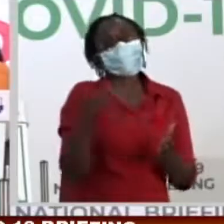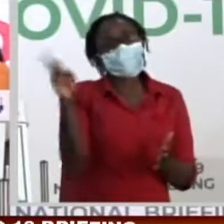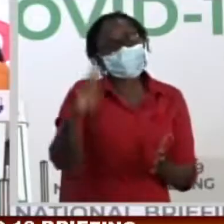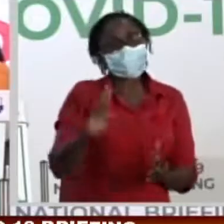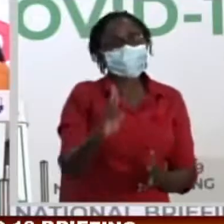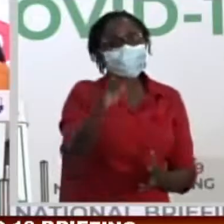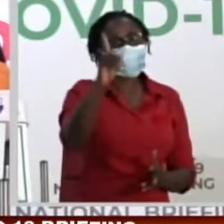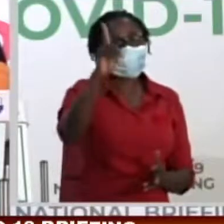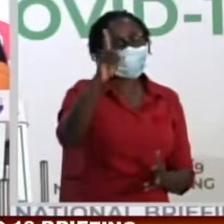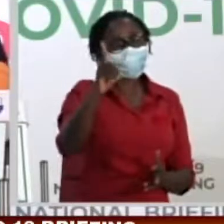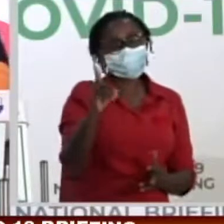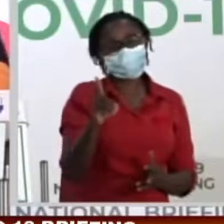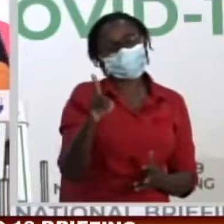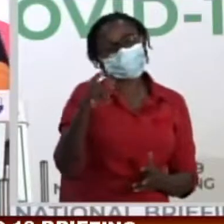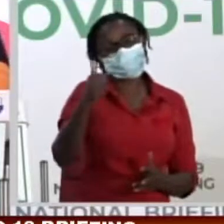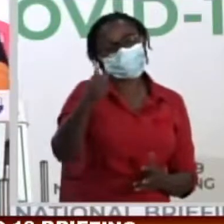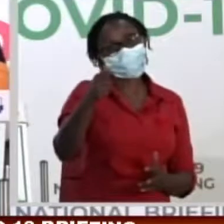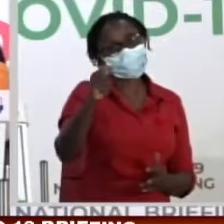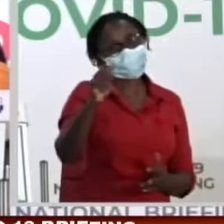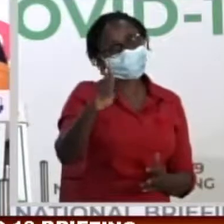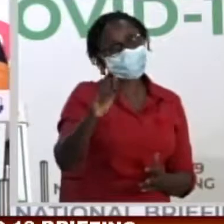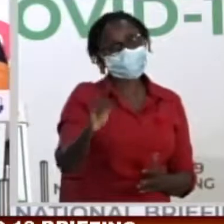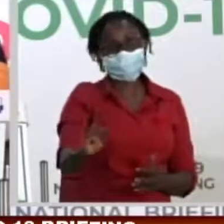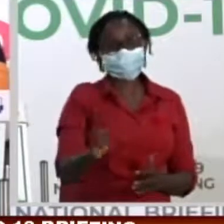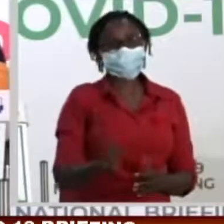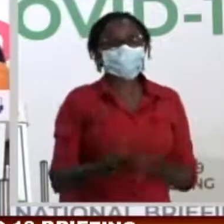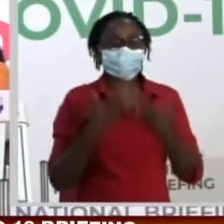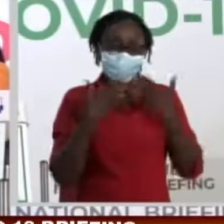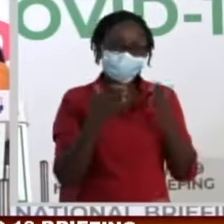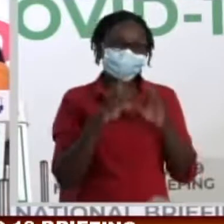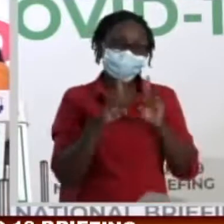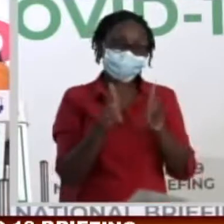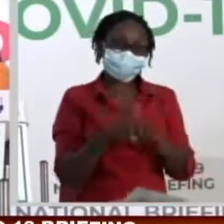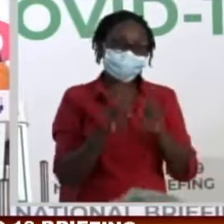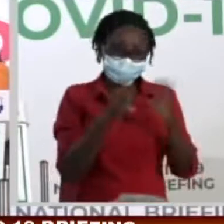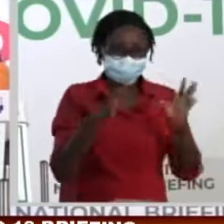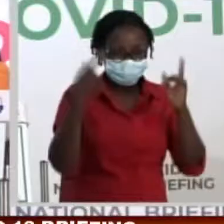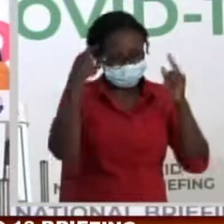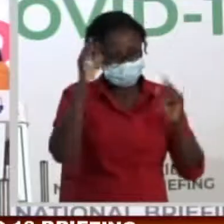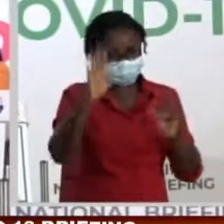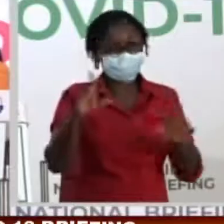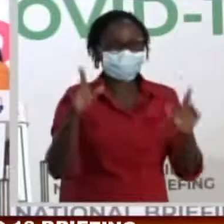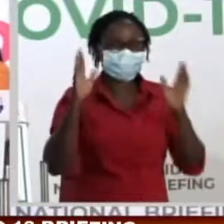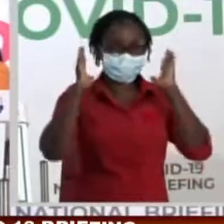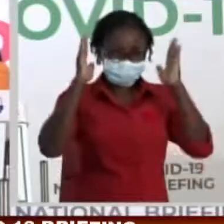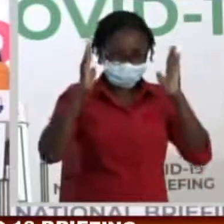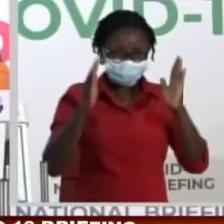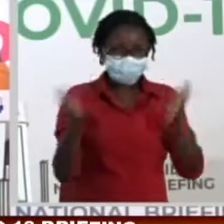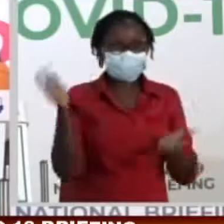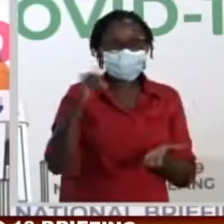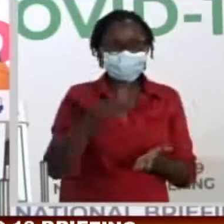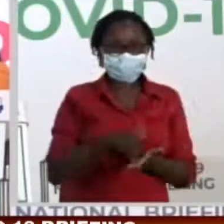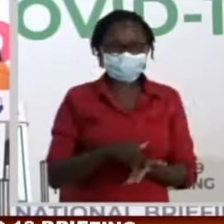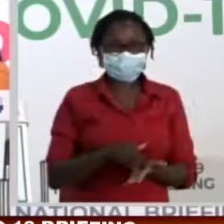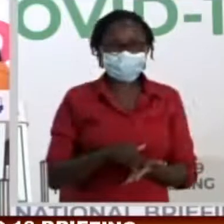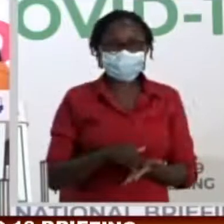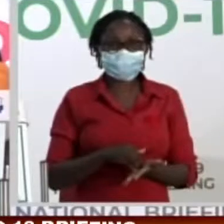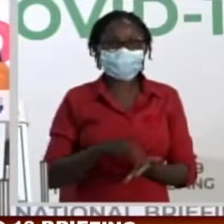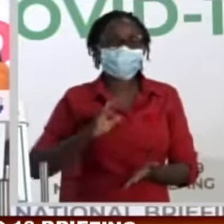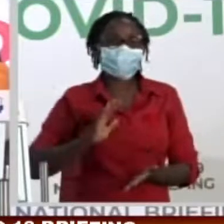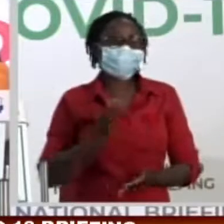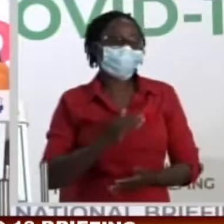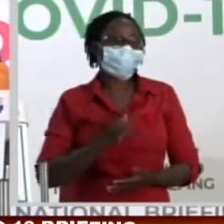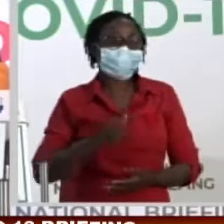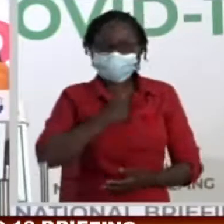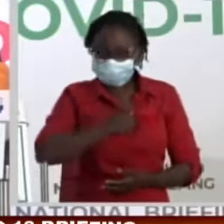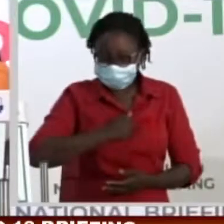updates. I thank you so much for your attention. And once again, our sincere apologies